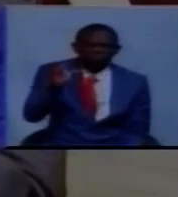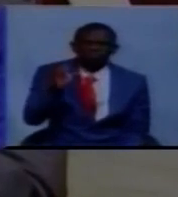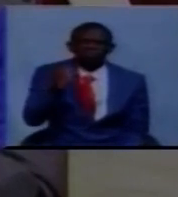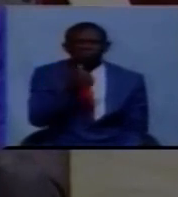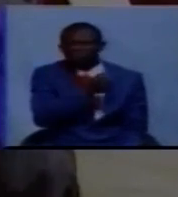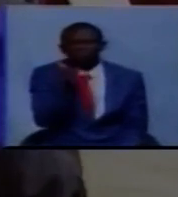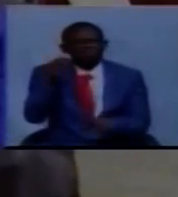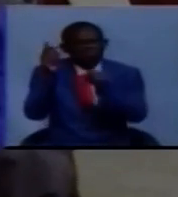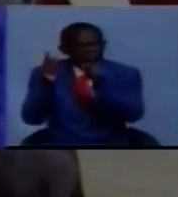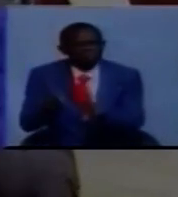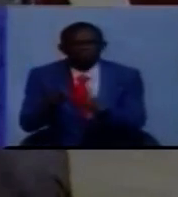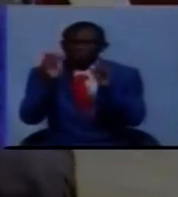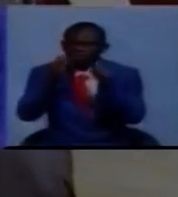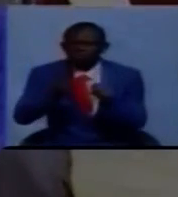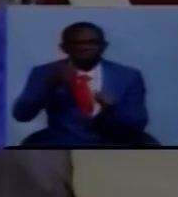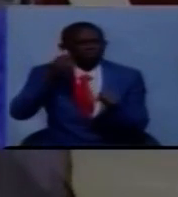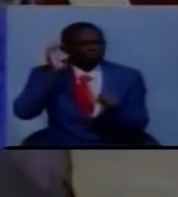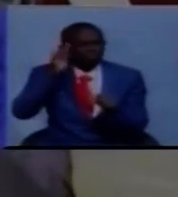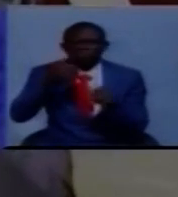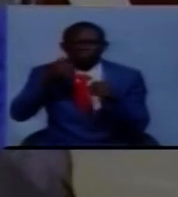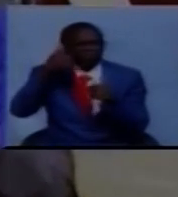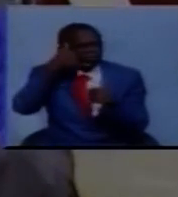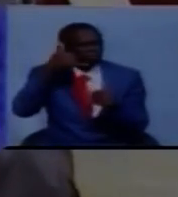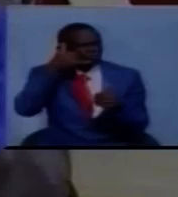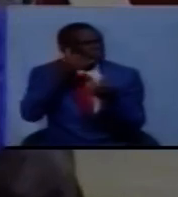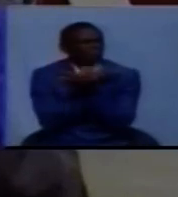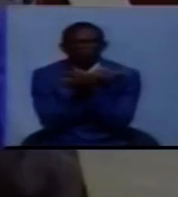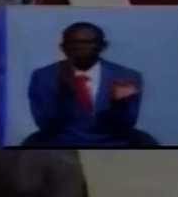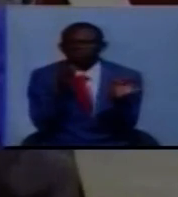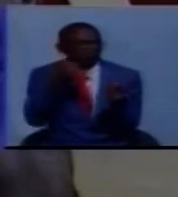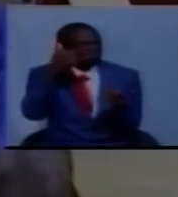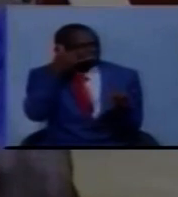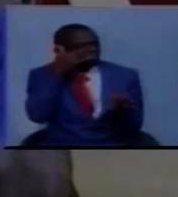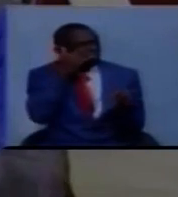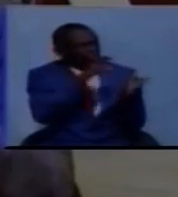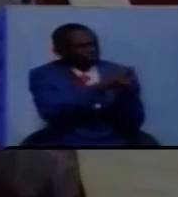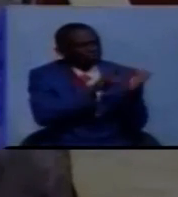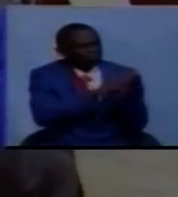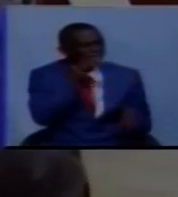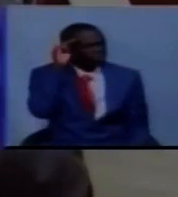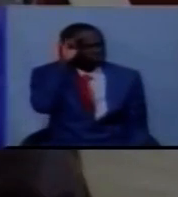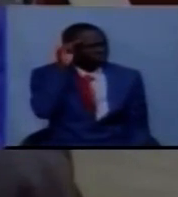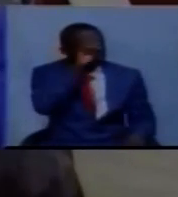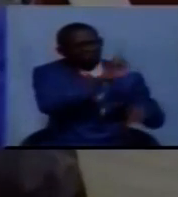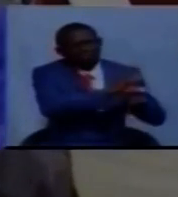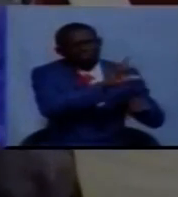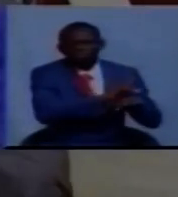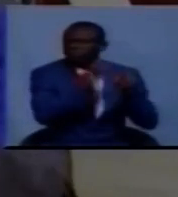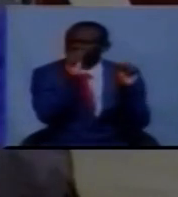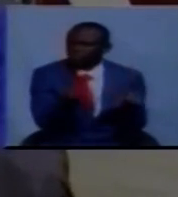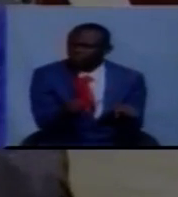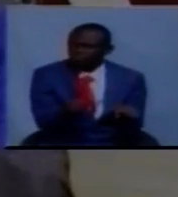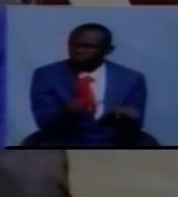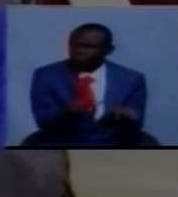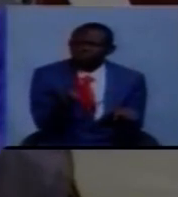their identity, to complain to one of our officers, to say this. They ring the call center and say employer and so